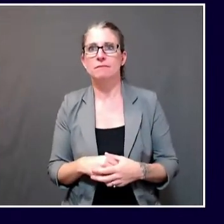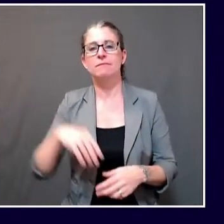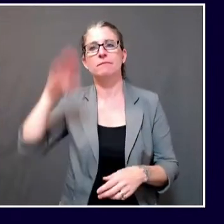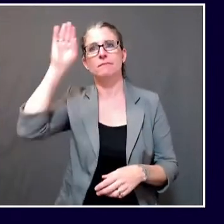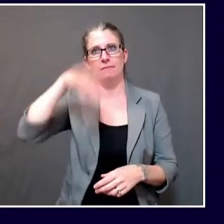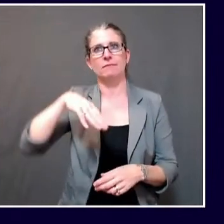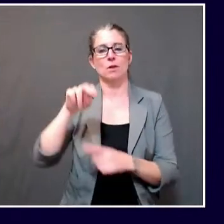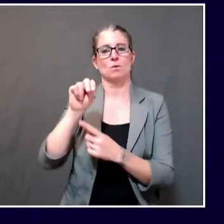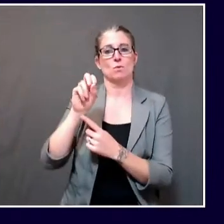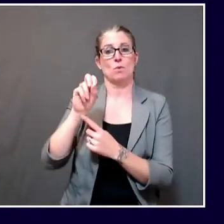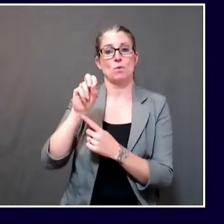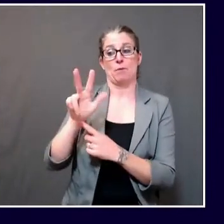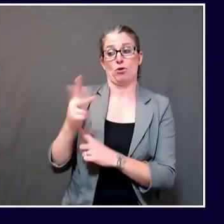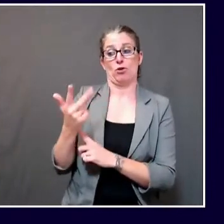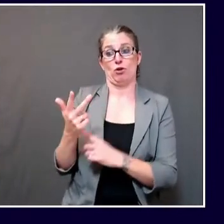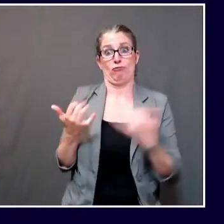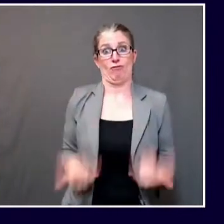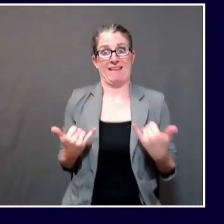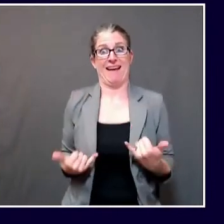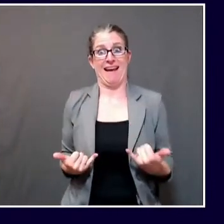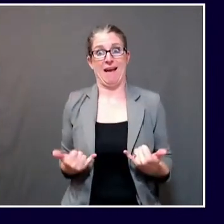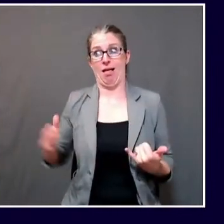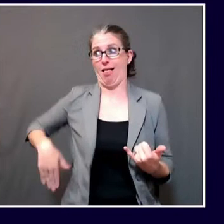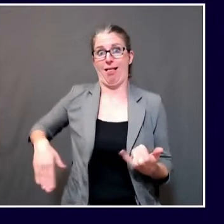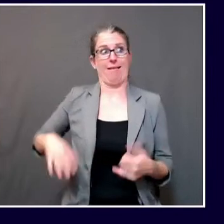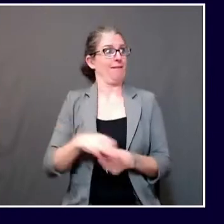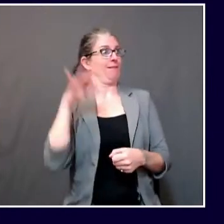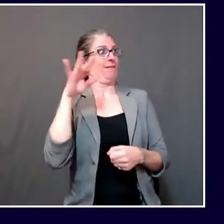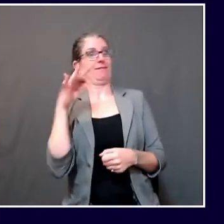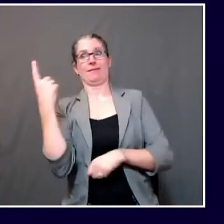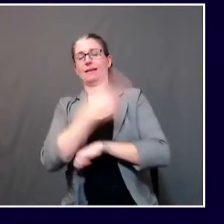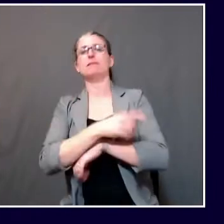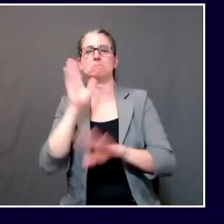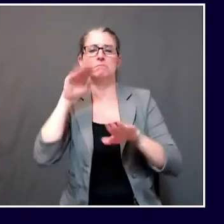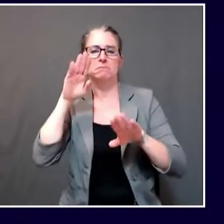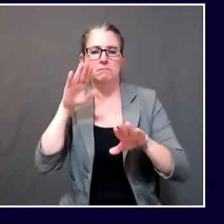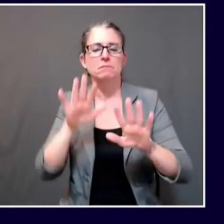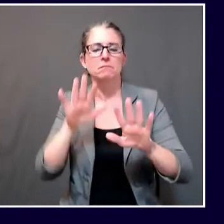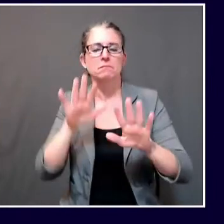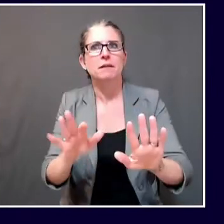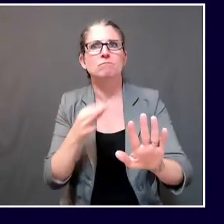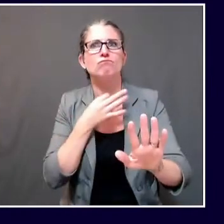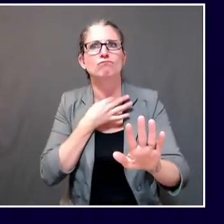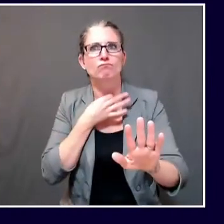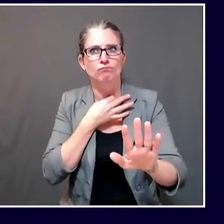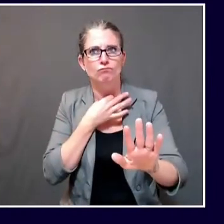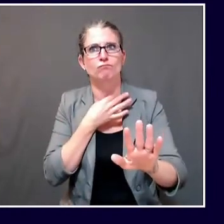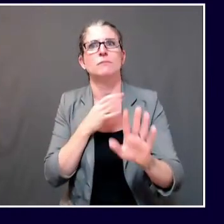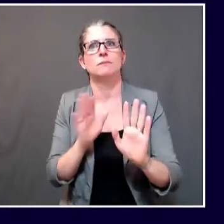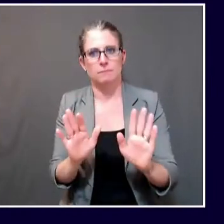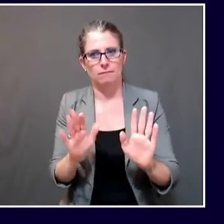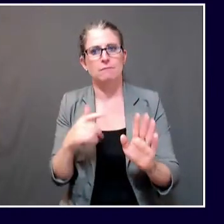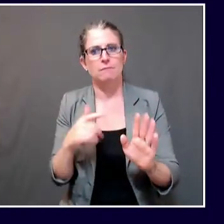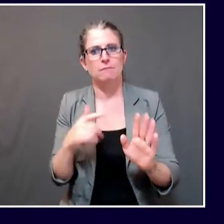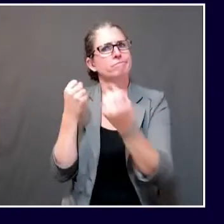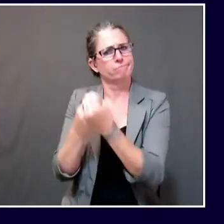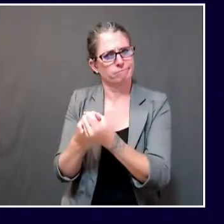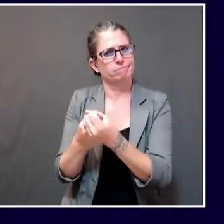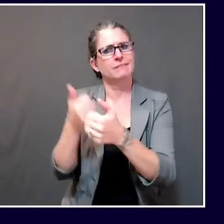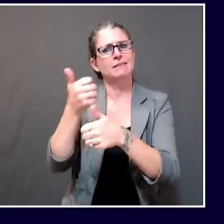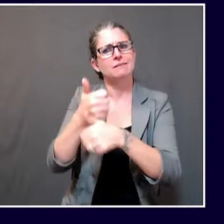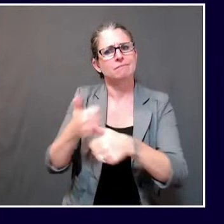vote, everybody, per Secretary Dunlap's advice. But people are making holiday plans